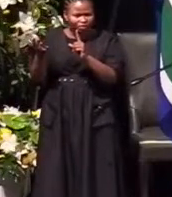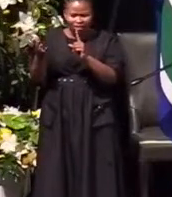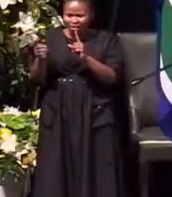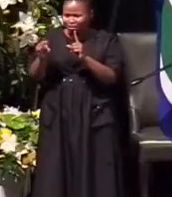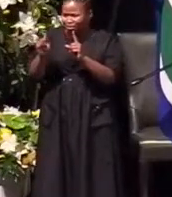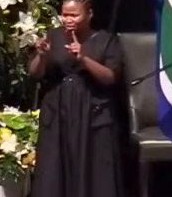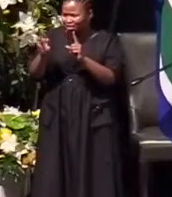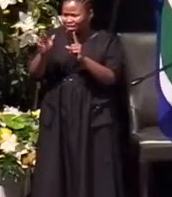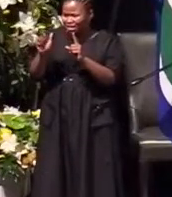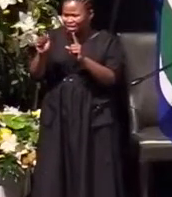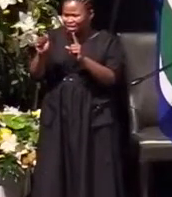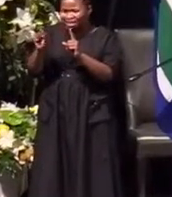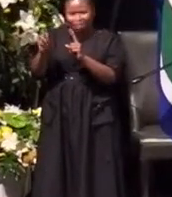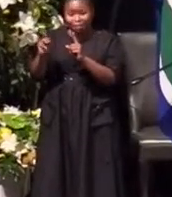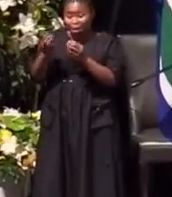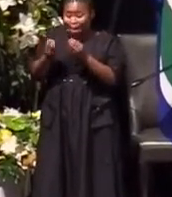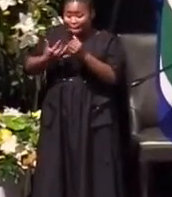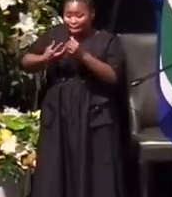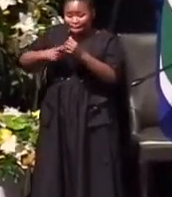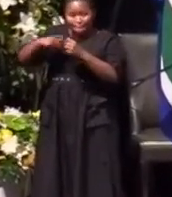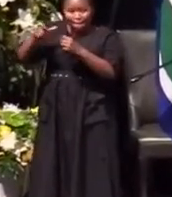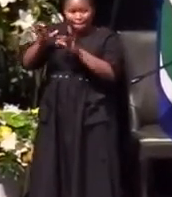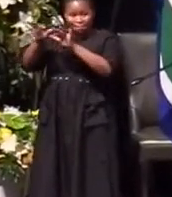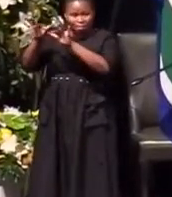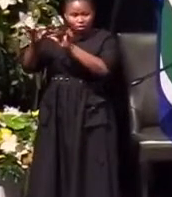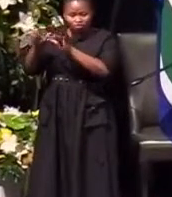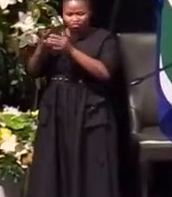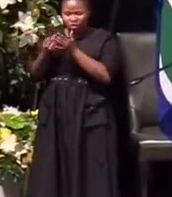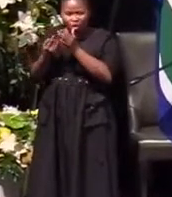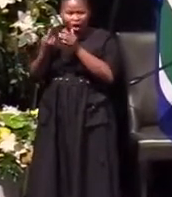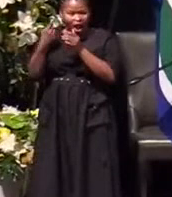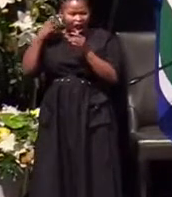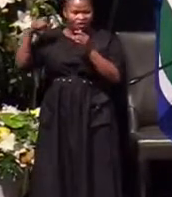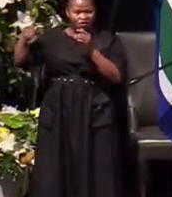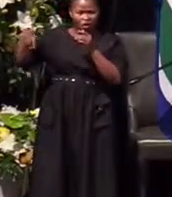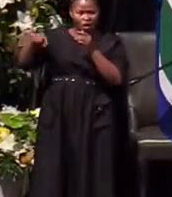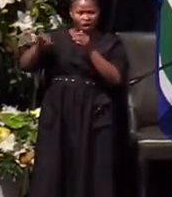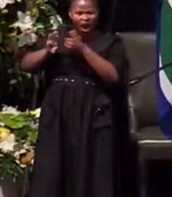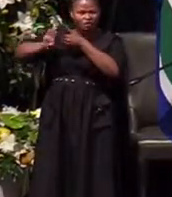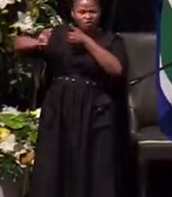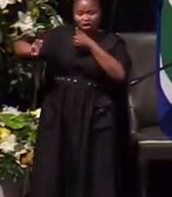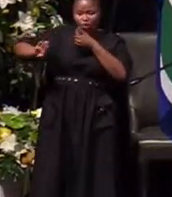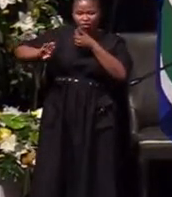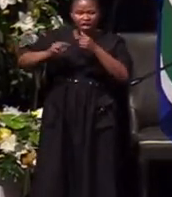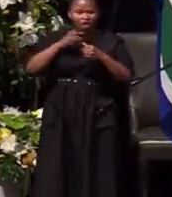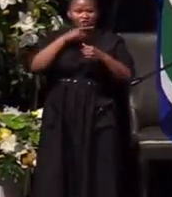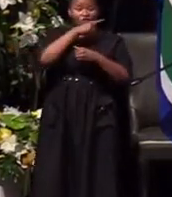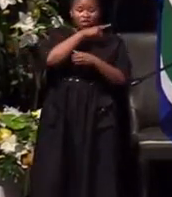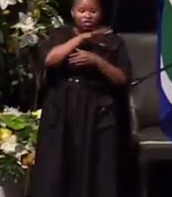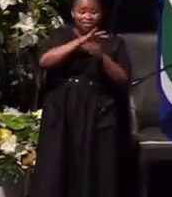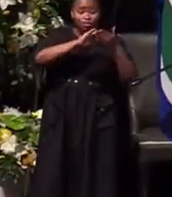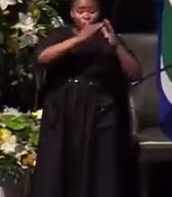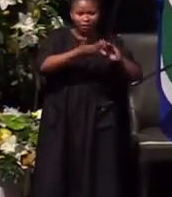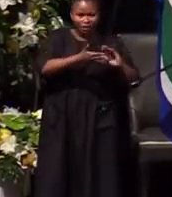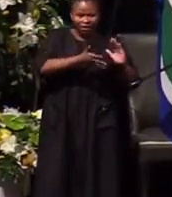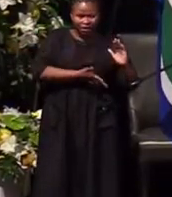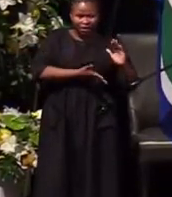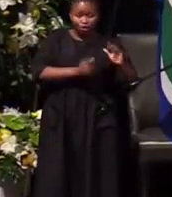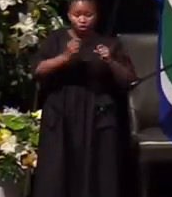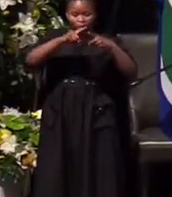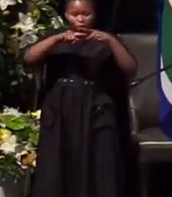treason amongst people like yourself to avoid engaging with some falsehood in society